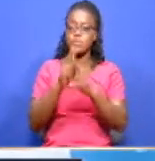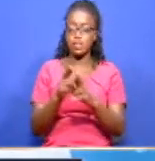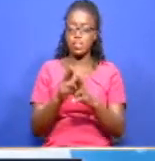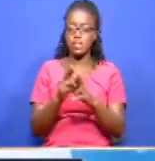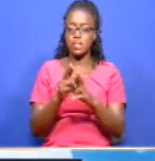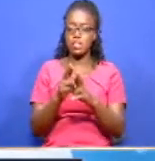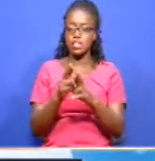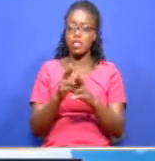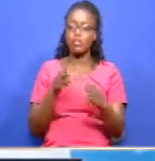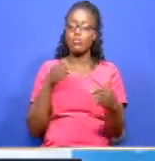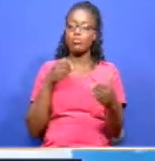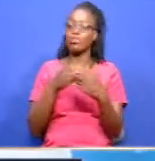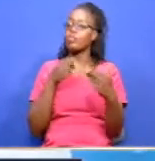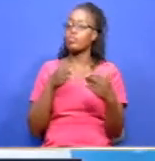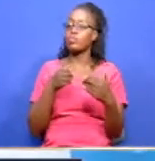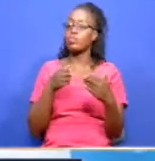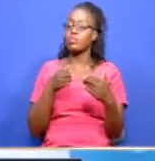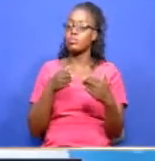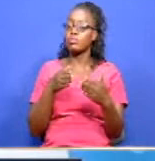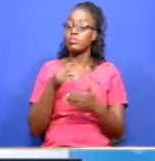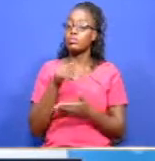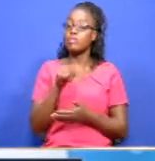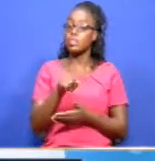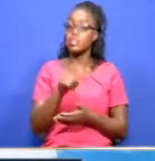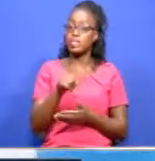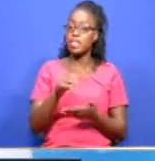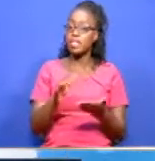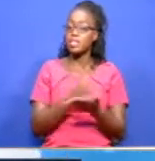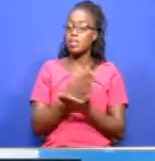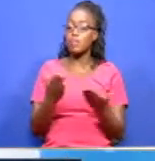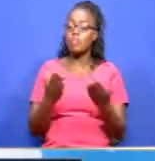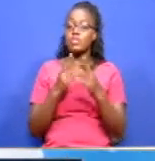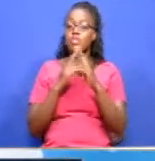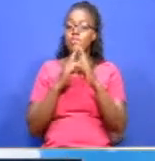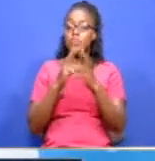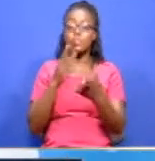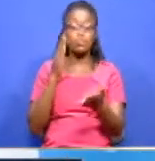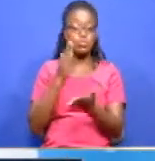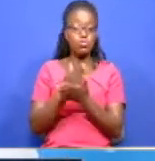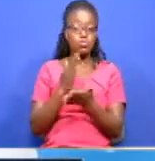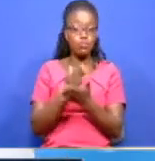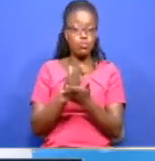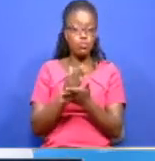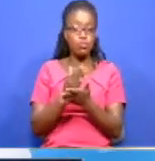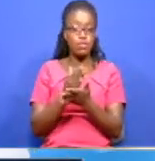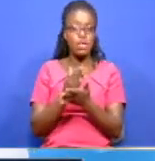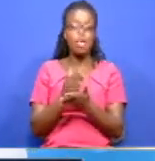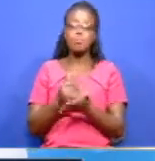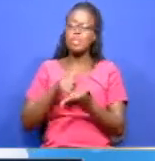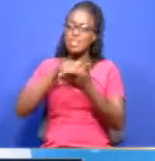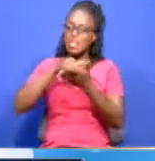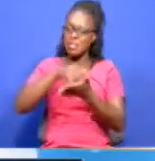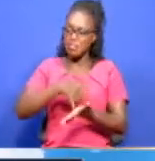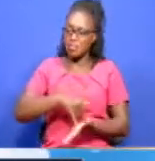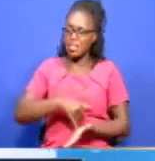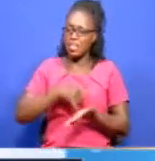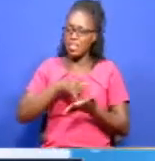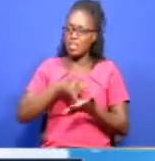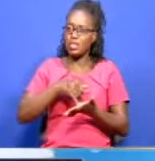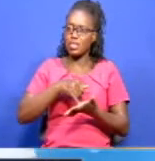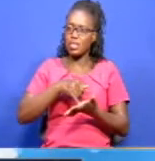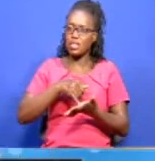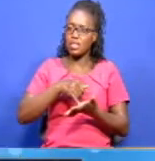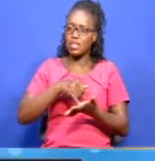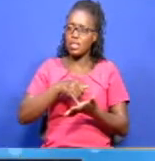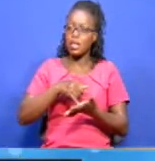to combat it. Some of these responses have indeed been inconveniencing and